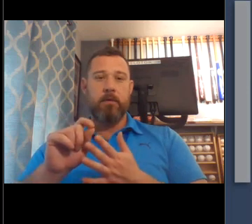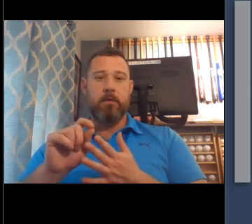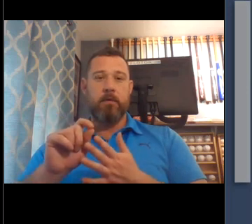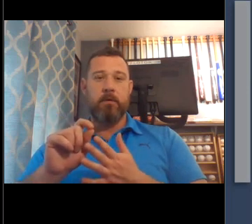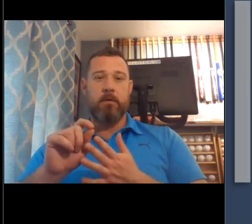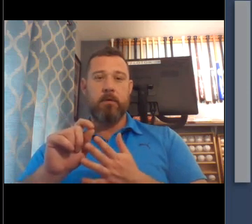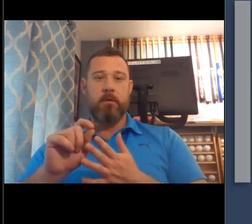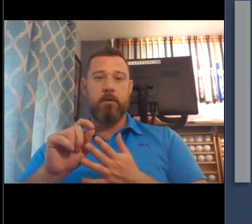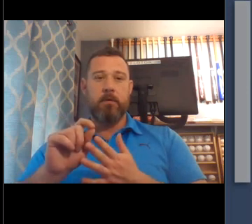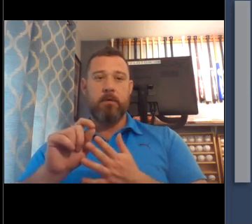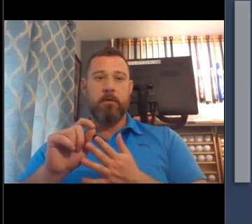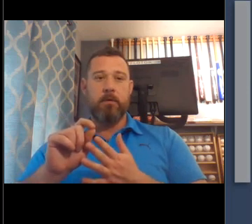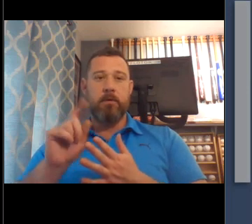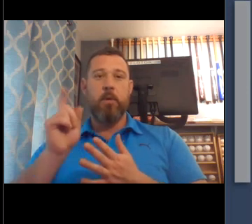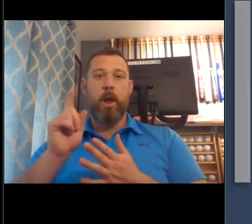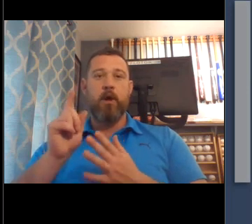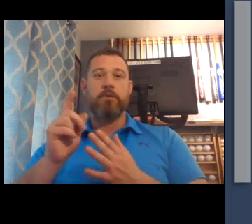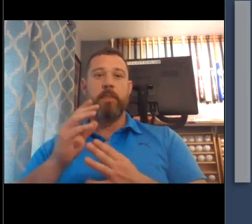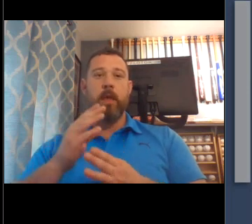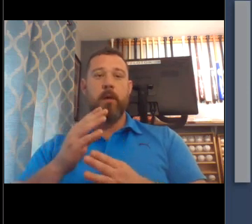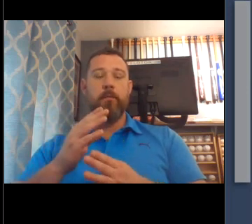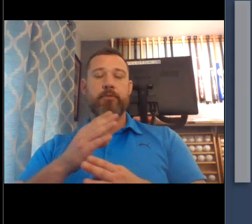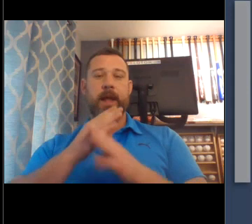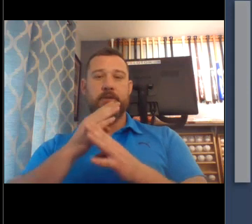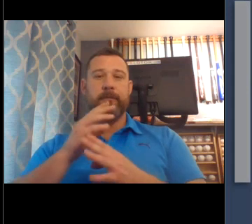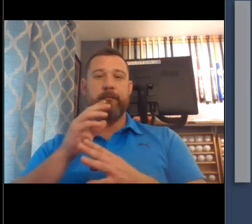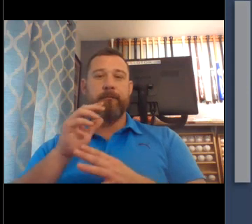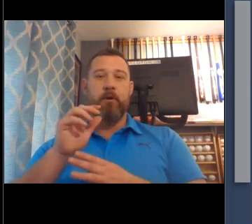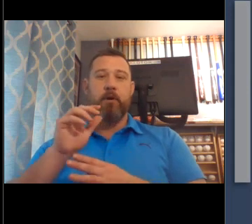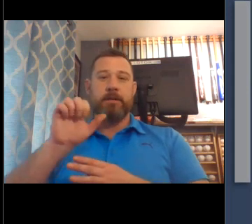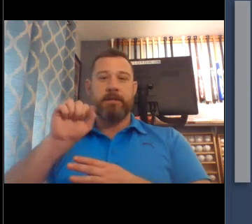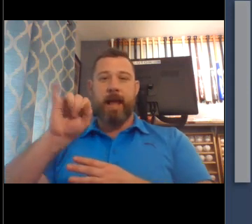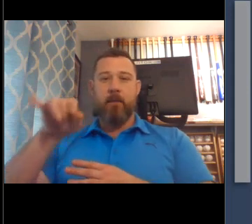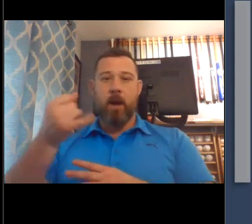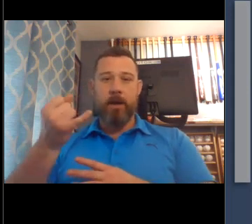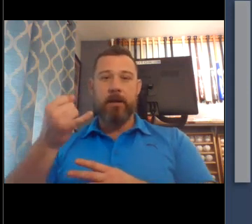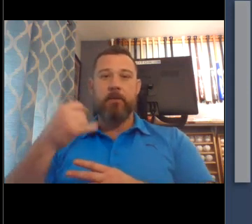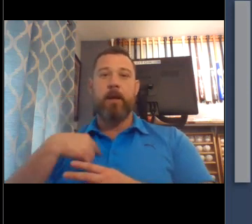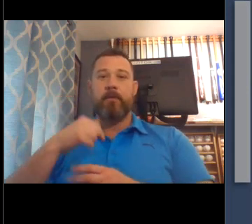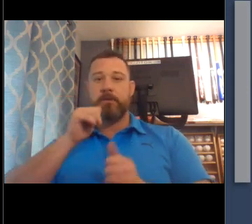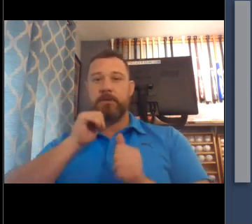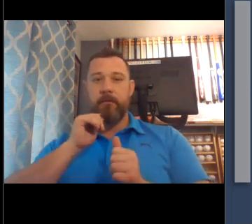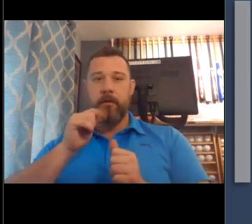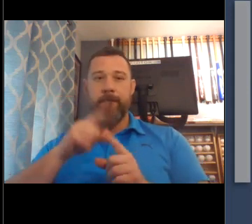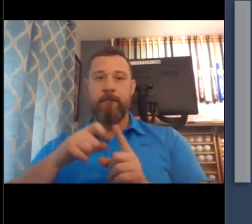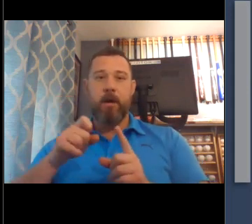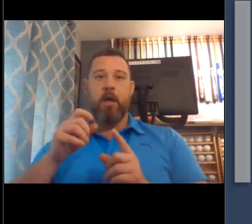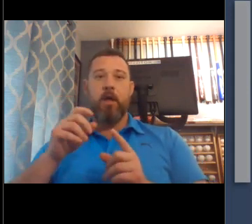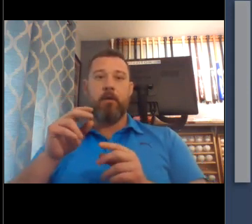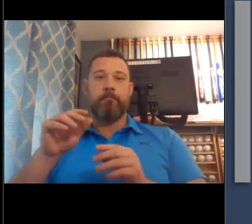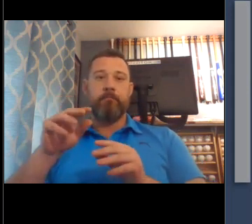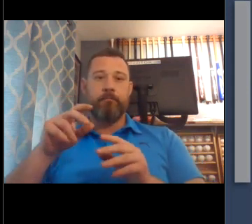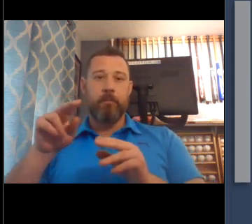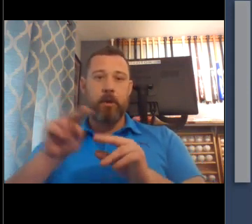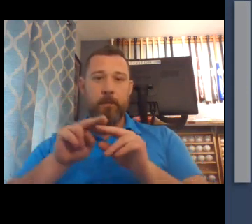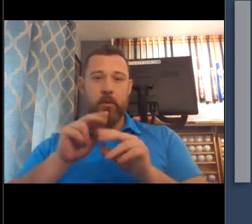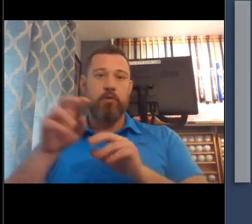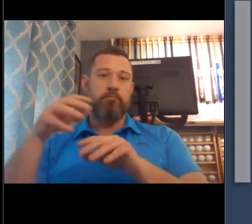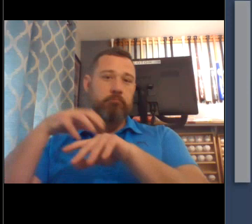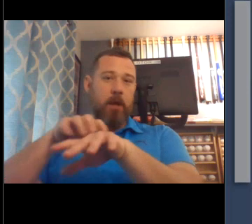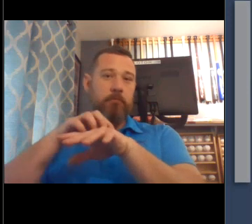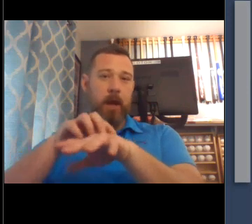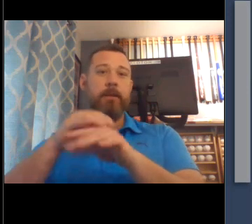where is the protection for agricultural land? For the San Joaquin Valley, we have suffered tremendously from the commuter influx from the Bay Area. Now we're going